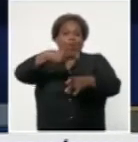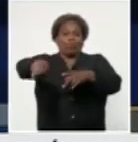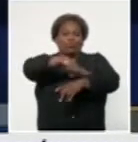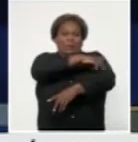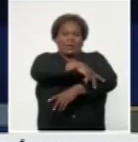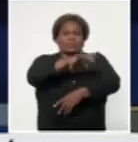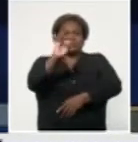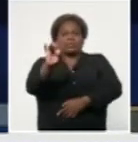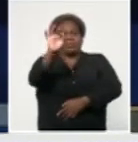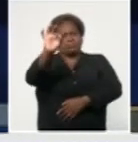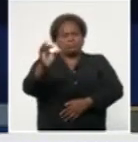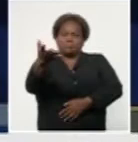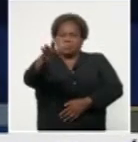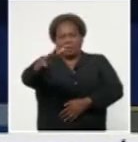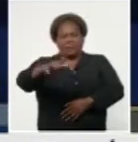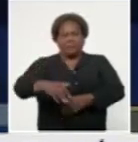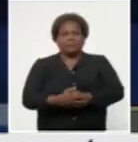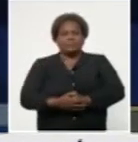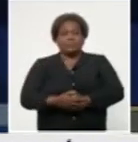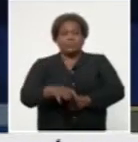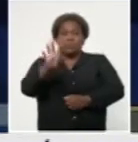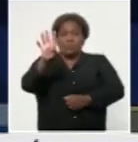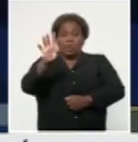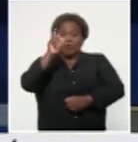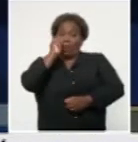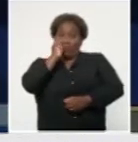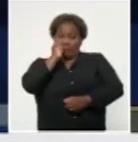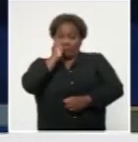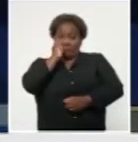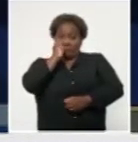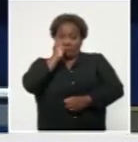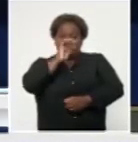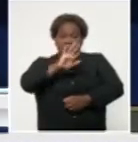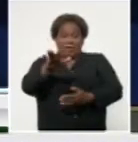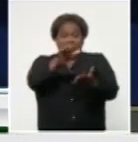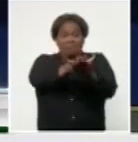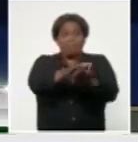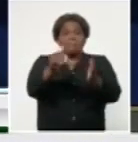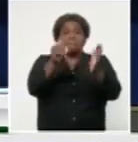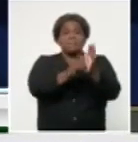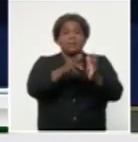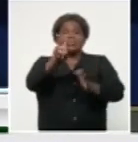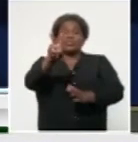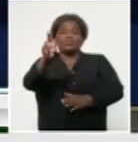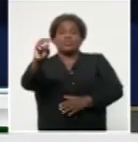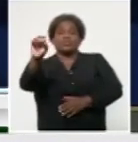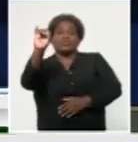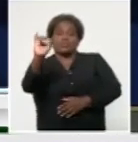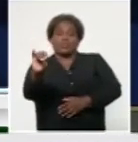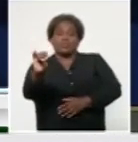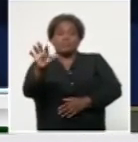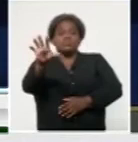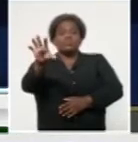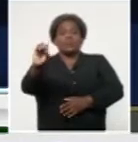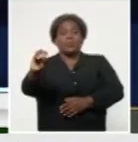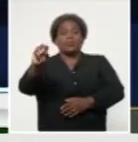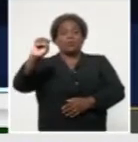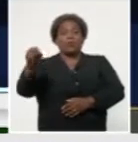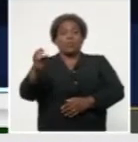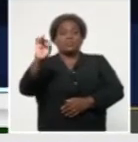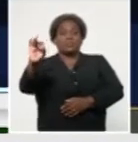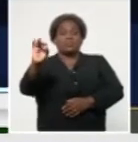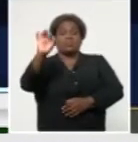163 patients, that's 7%. Of the 8 cases, 4 are male for a cumulative